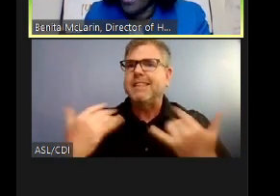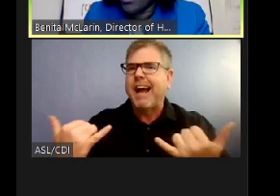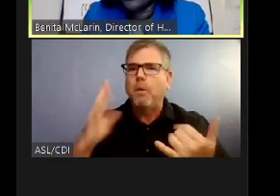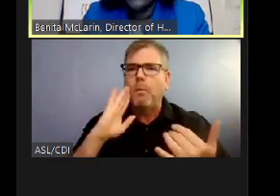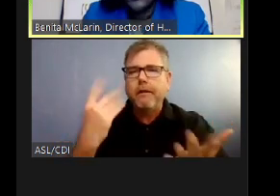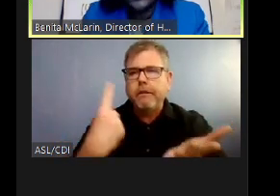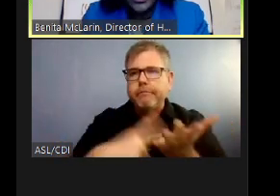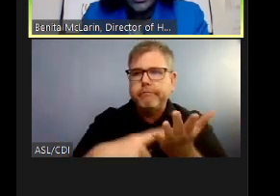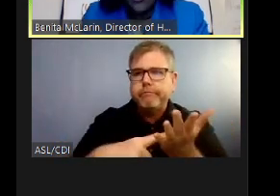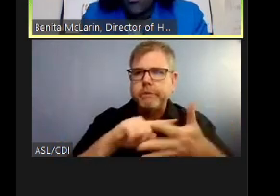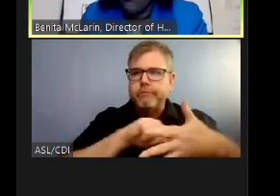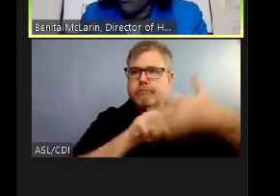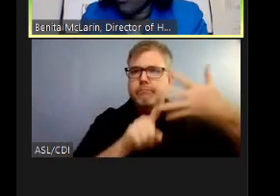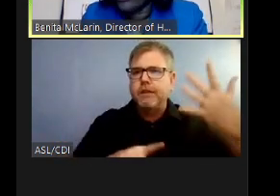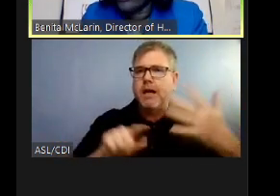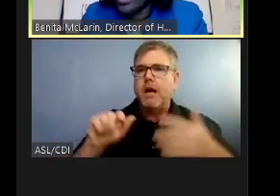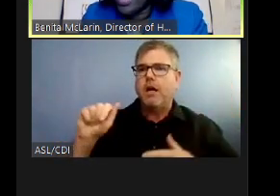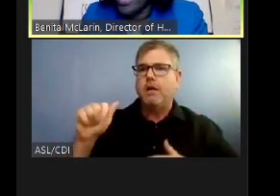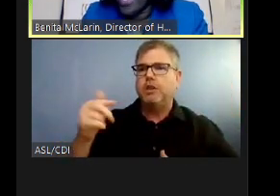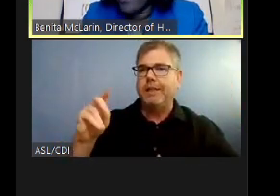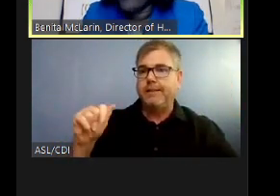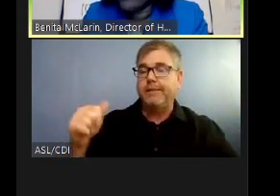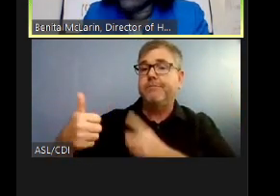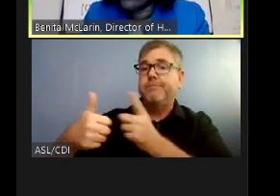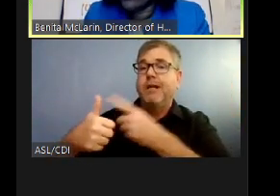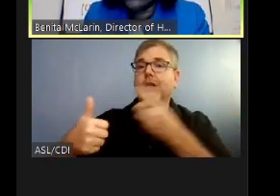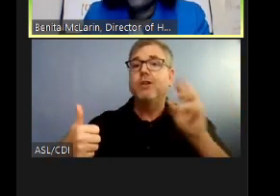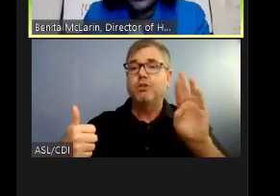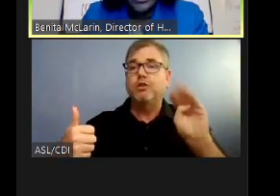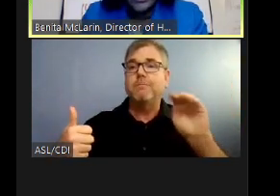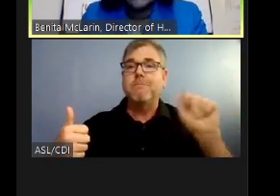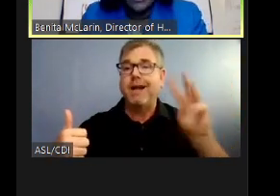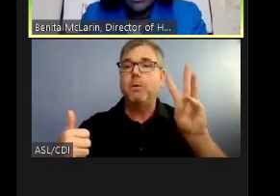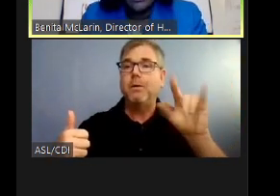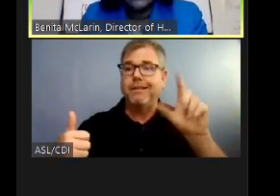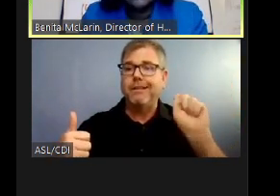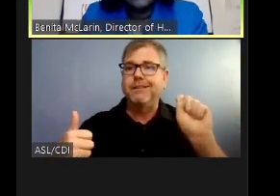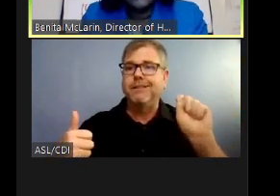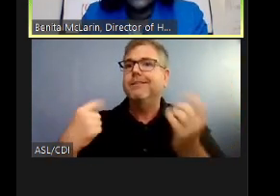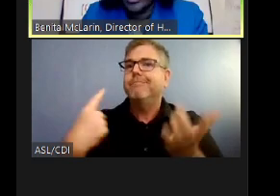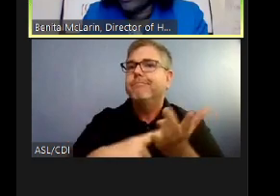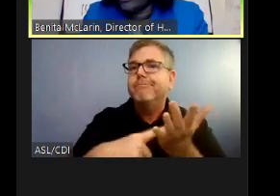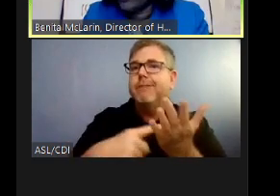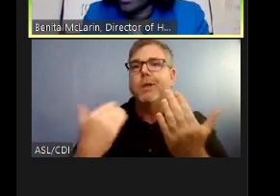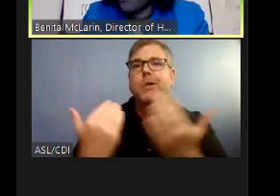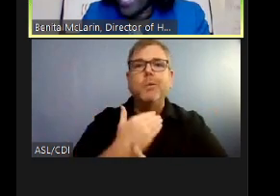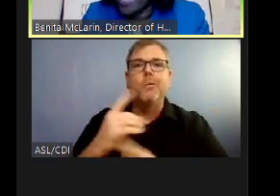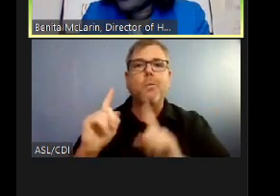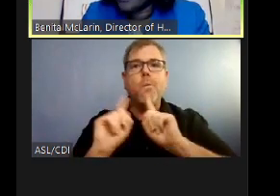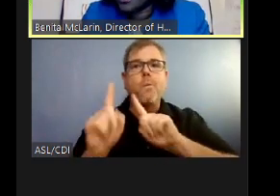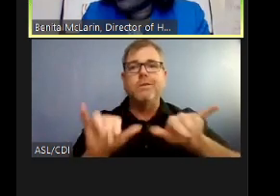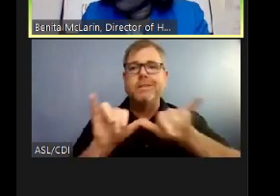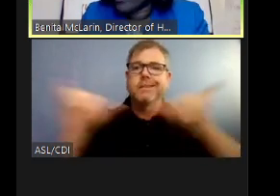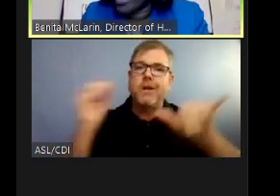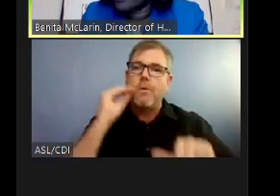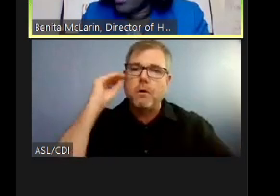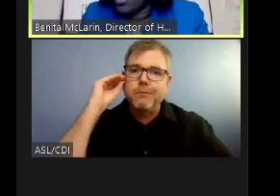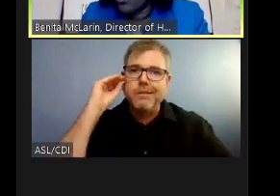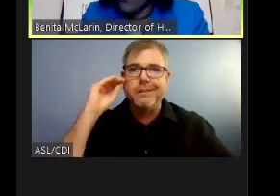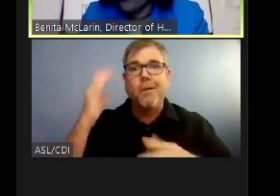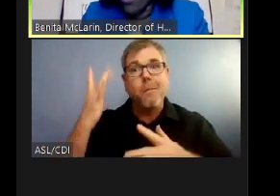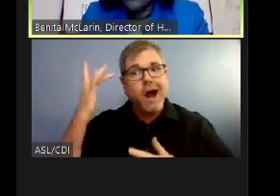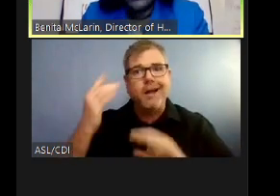and talk about this new stay-at-home order and the surge and intensive care unit capacity in